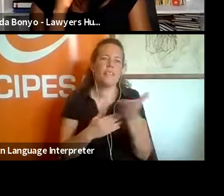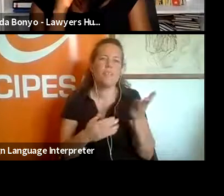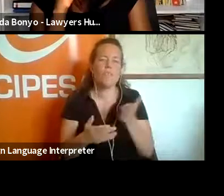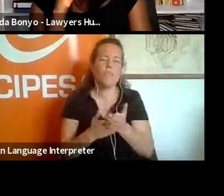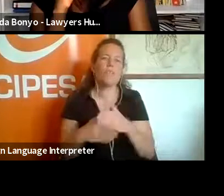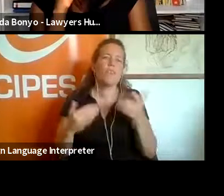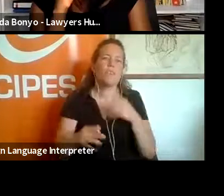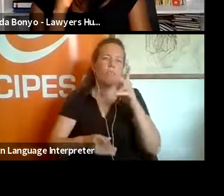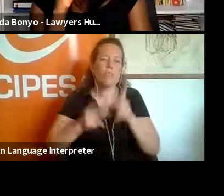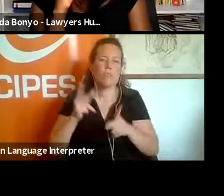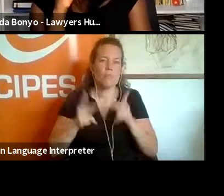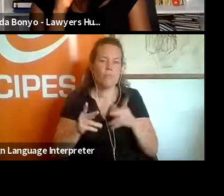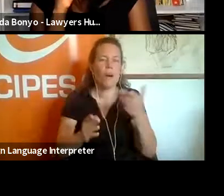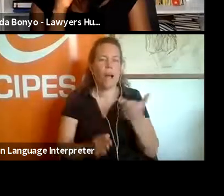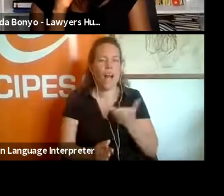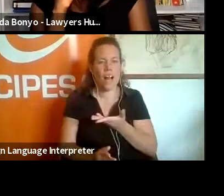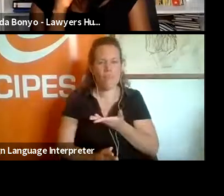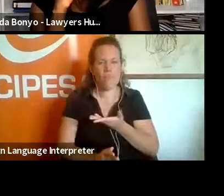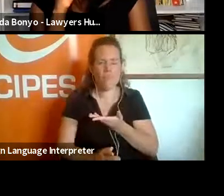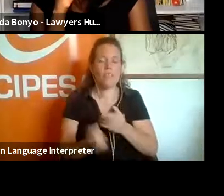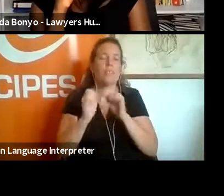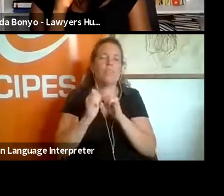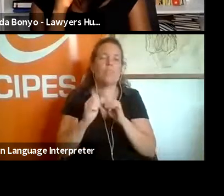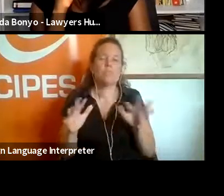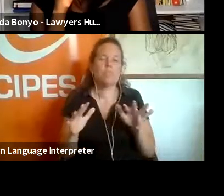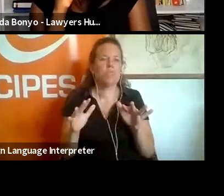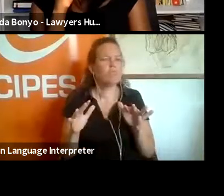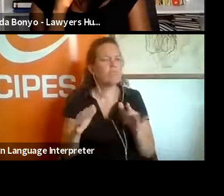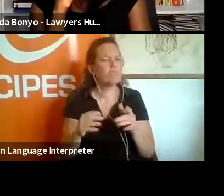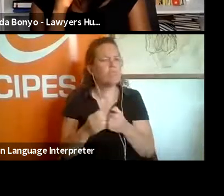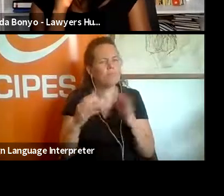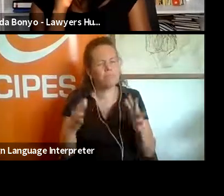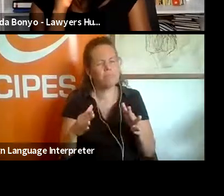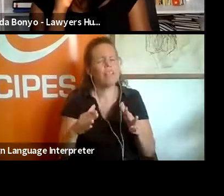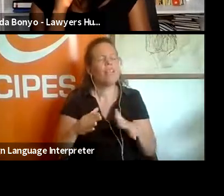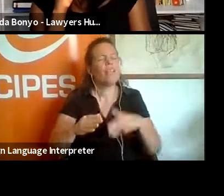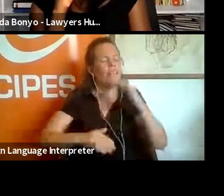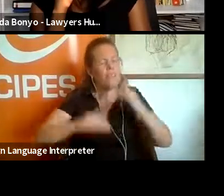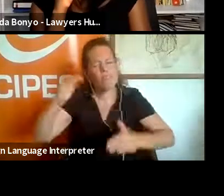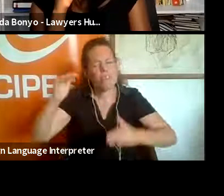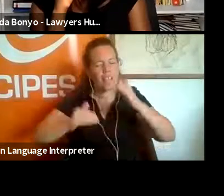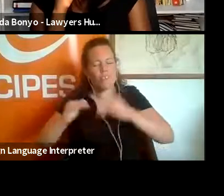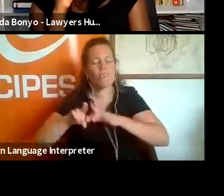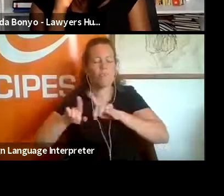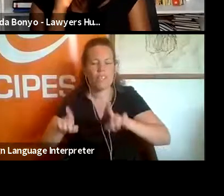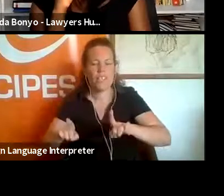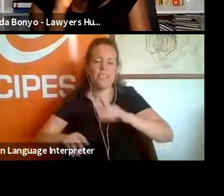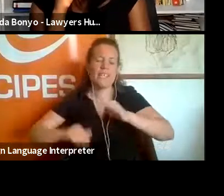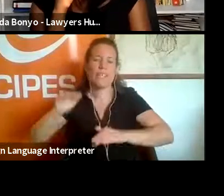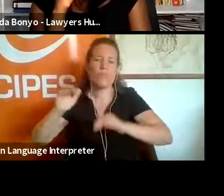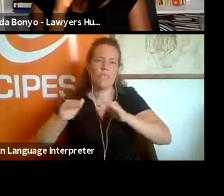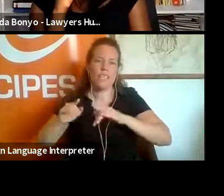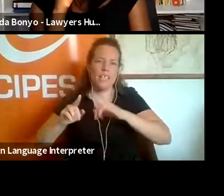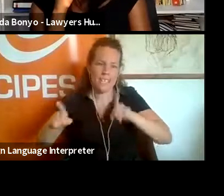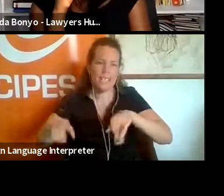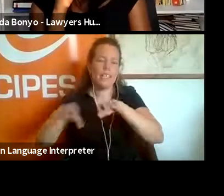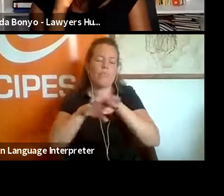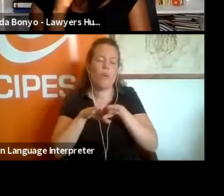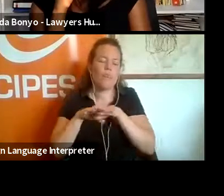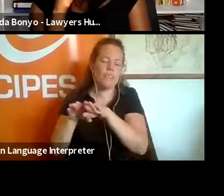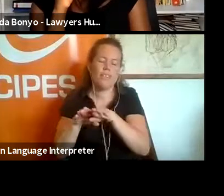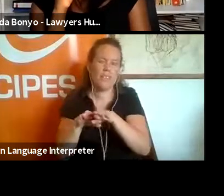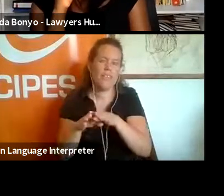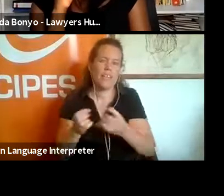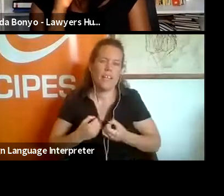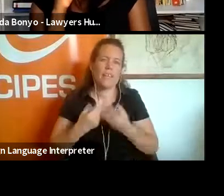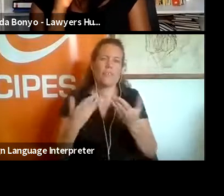have different experience different levels of inequalities and injustices online. So, and moderation